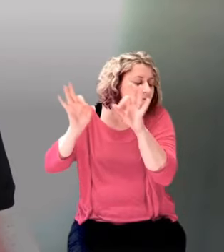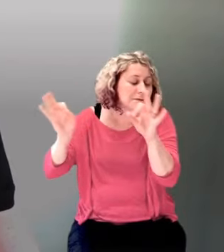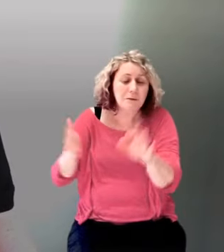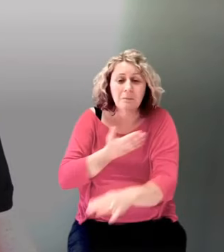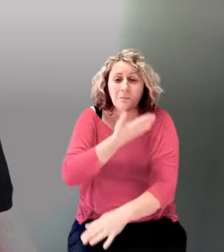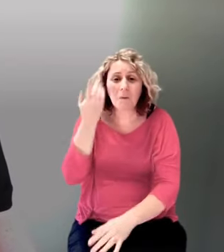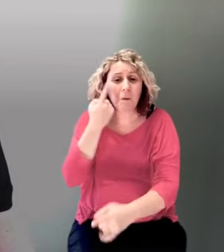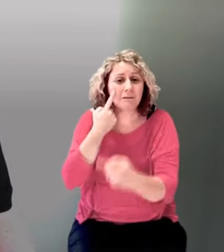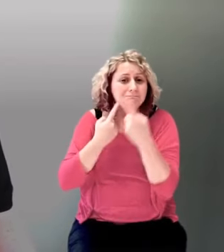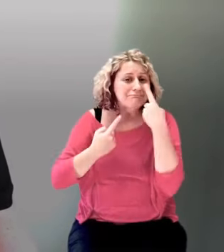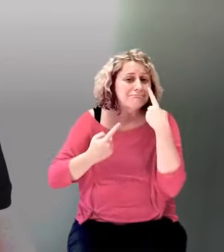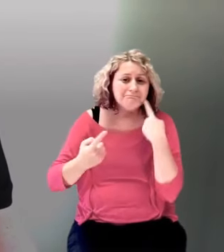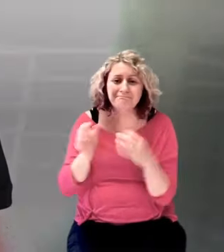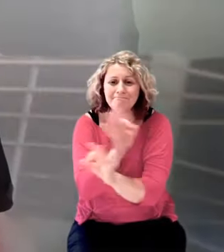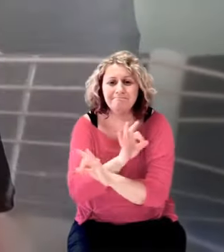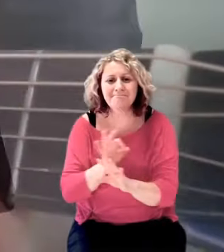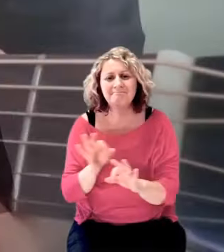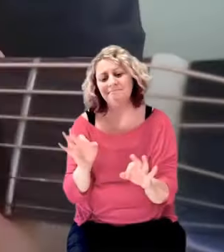peaceful and tearless.